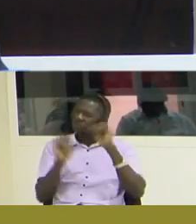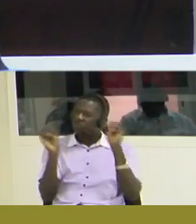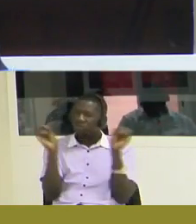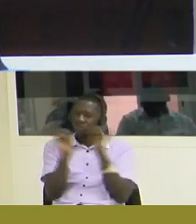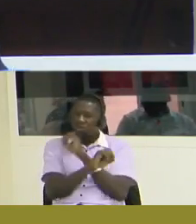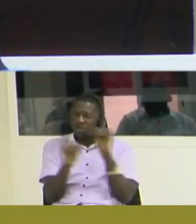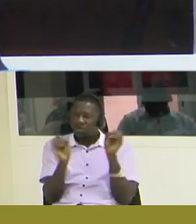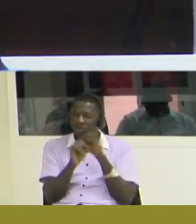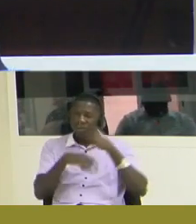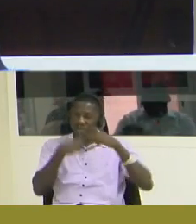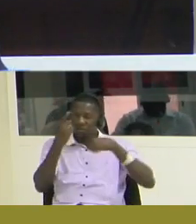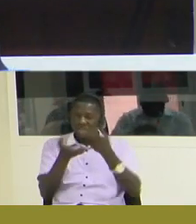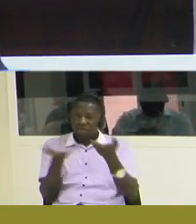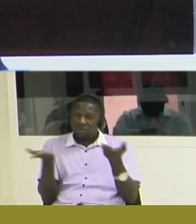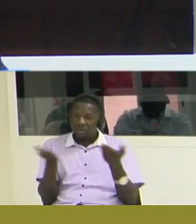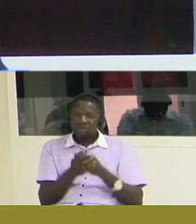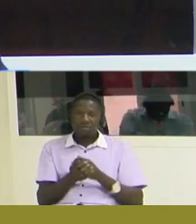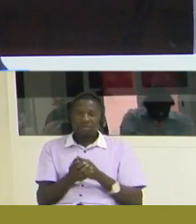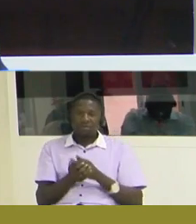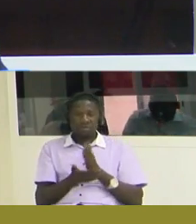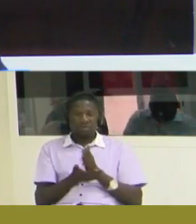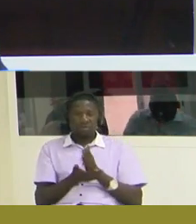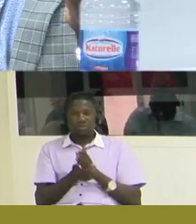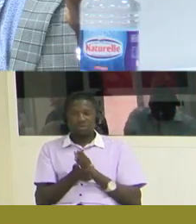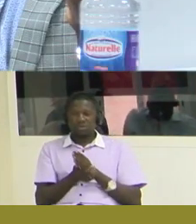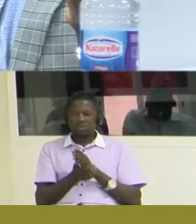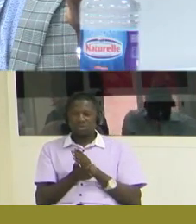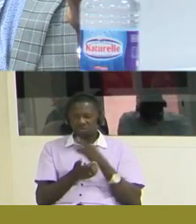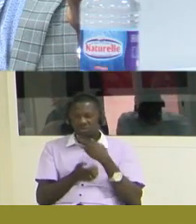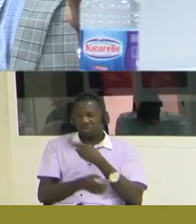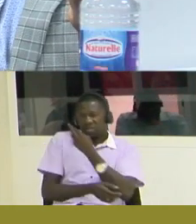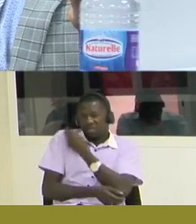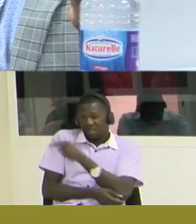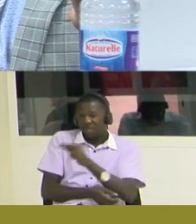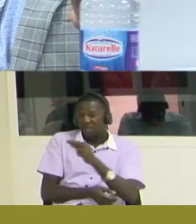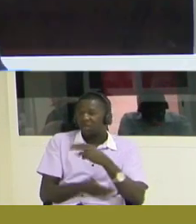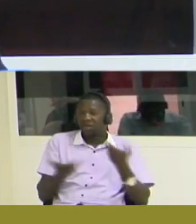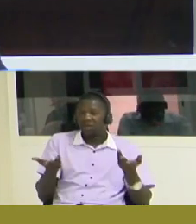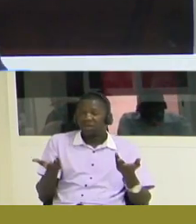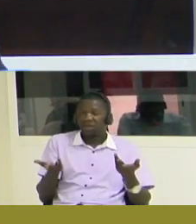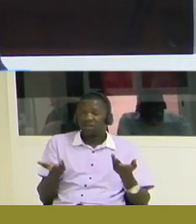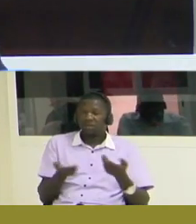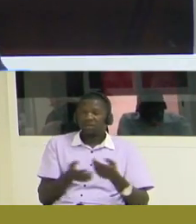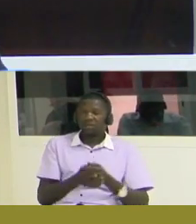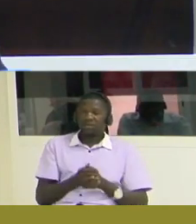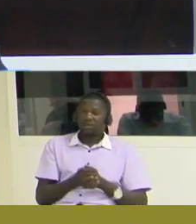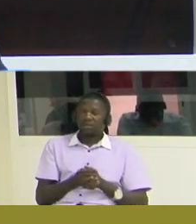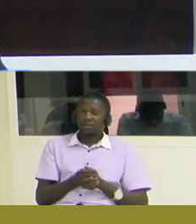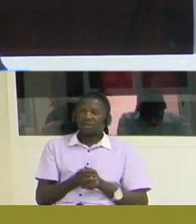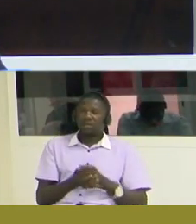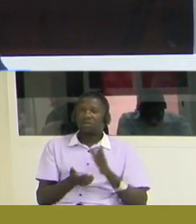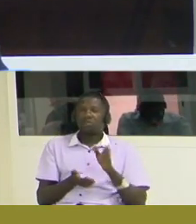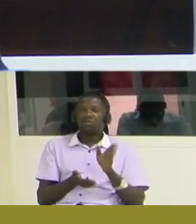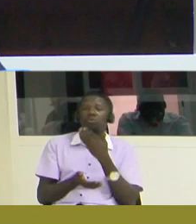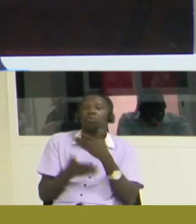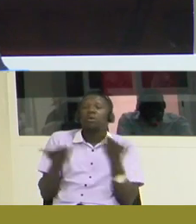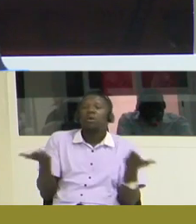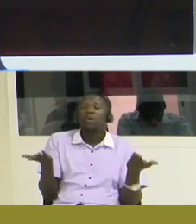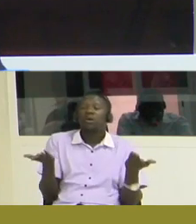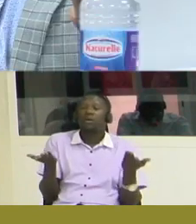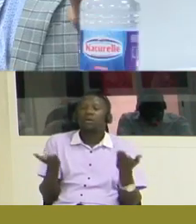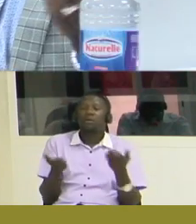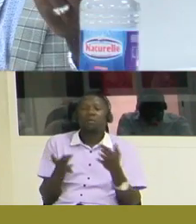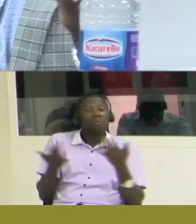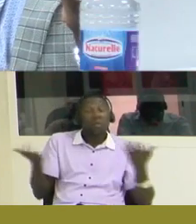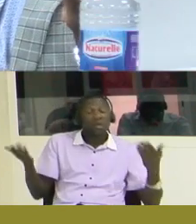you could have resigned your position couldn't you have and go where many places to go mr. Singh attack like